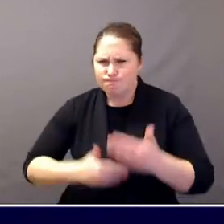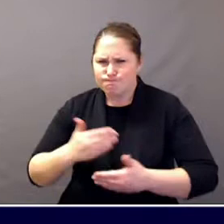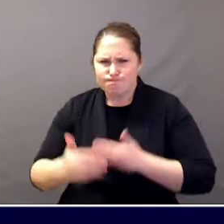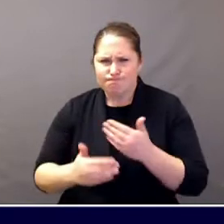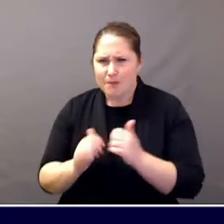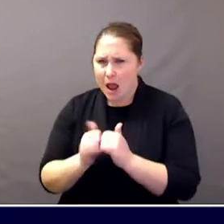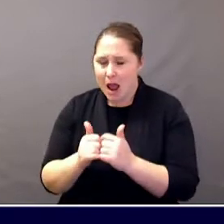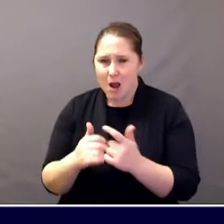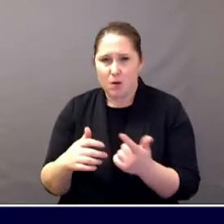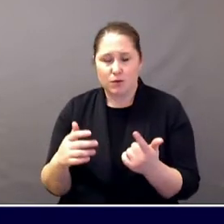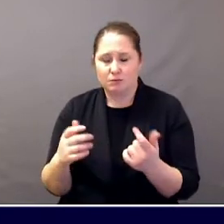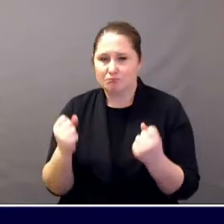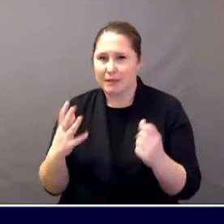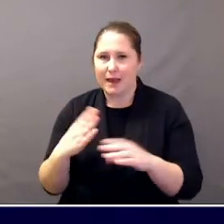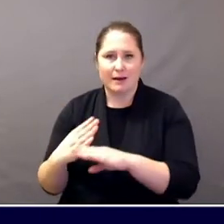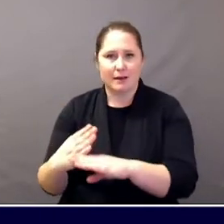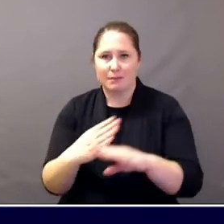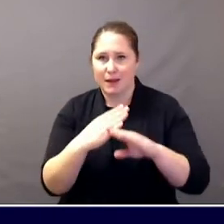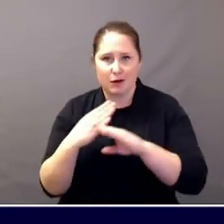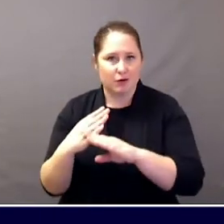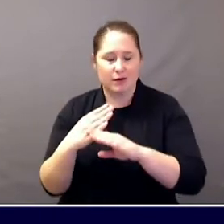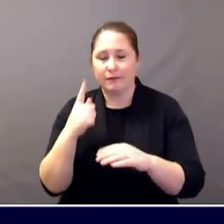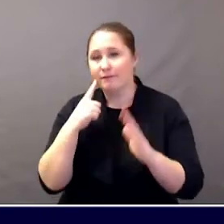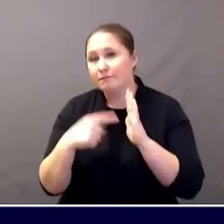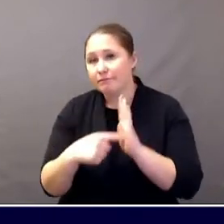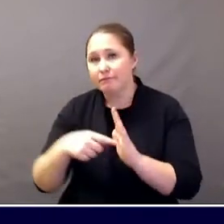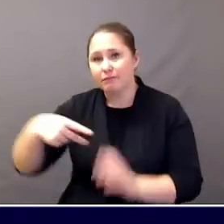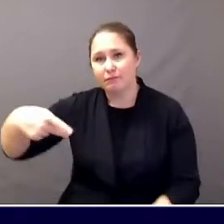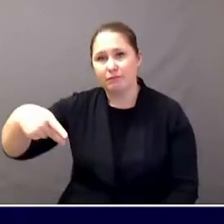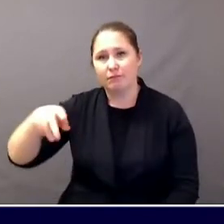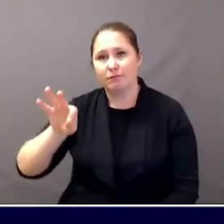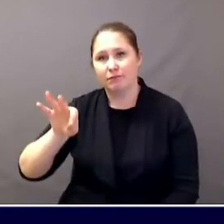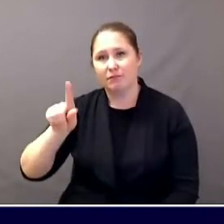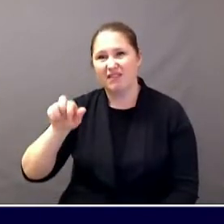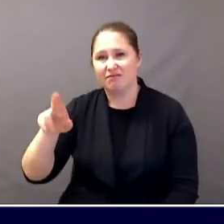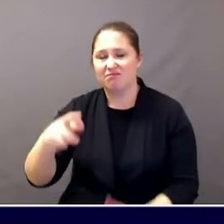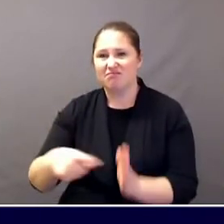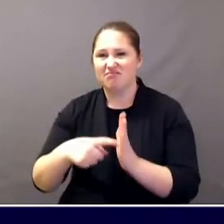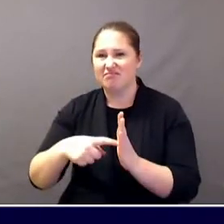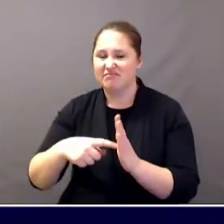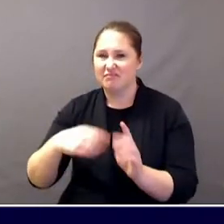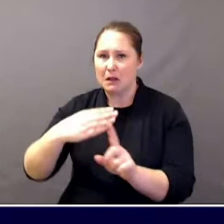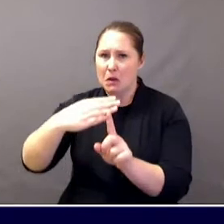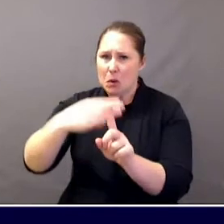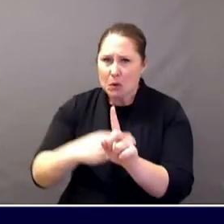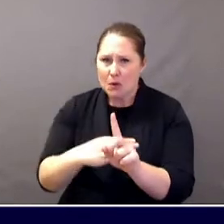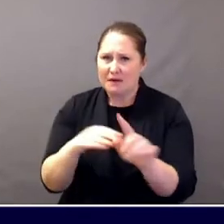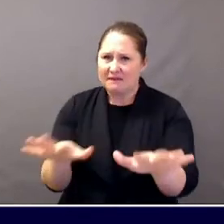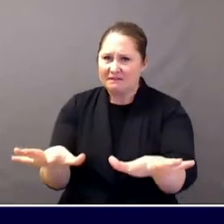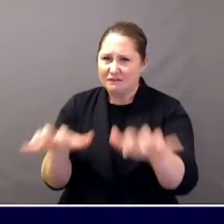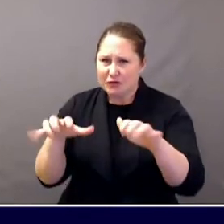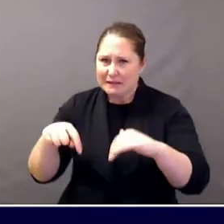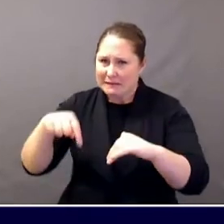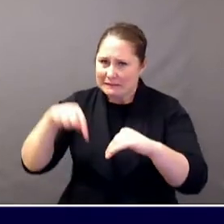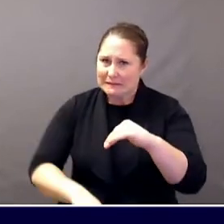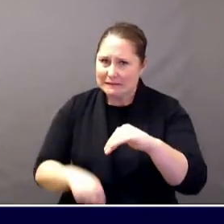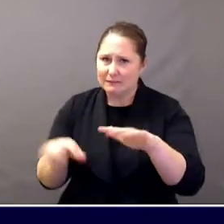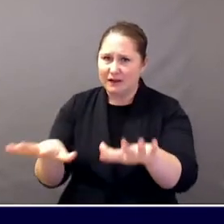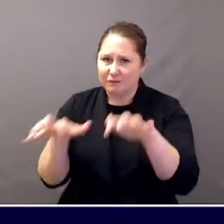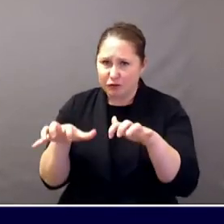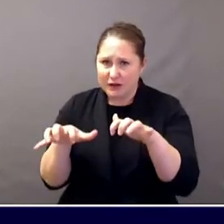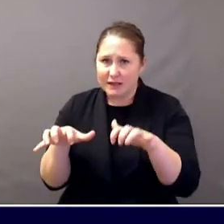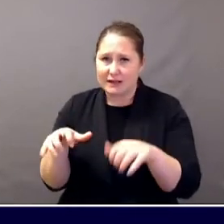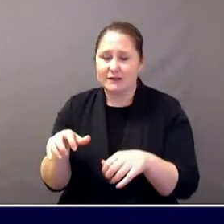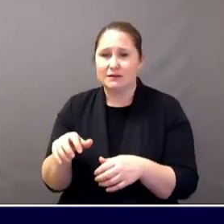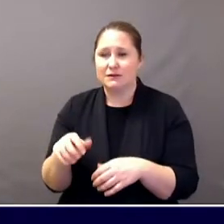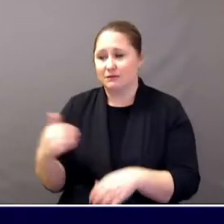be held in ultra cold temperatures, ultra cold freezers. That's been addressed. We got prepared for that